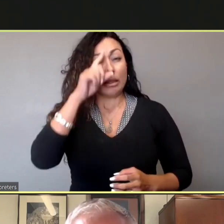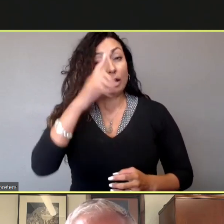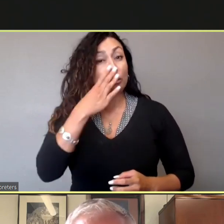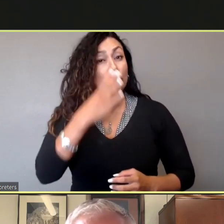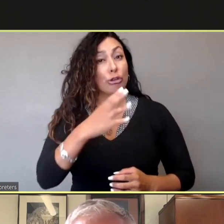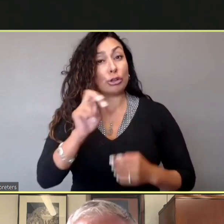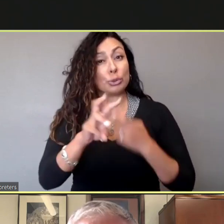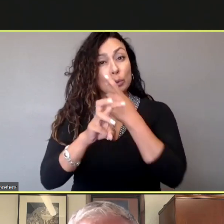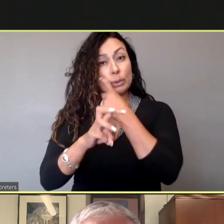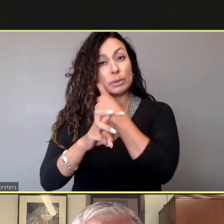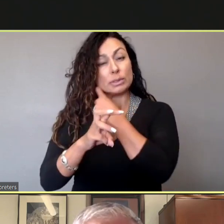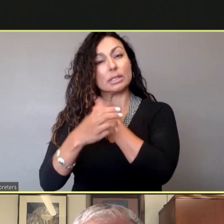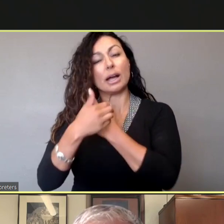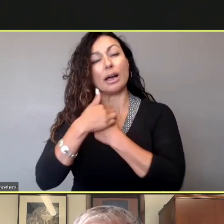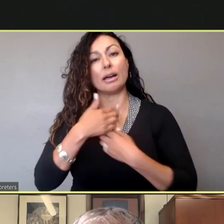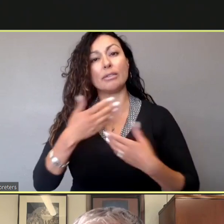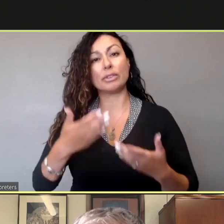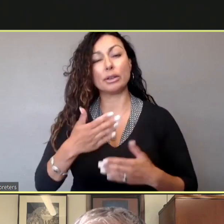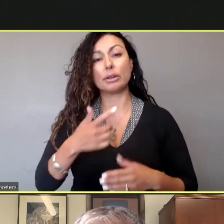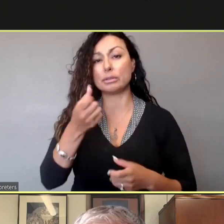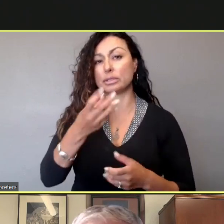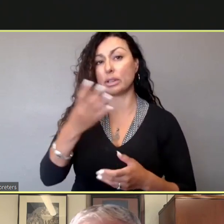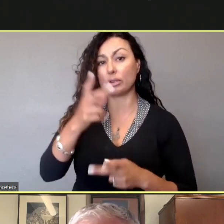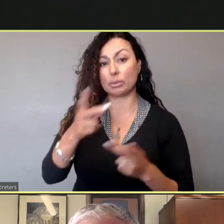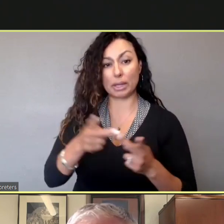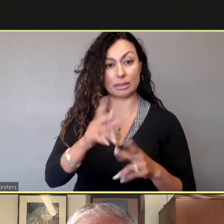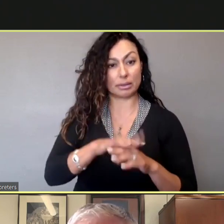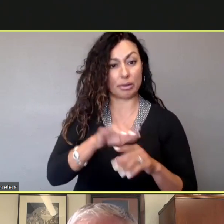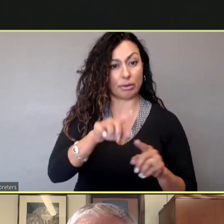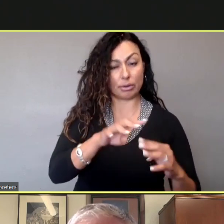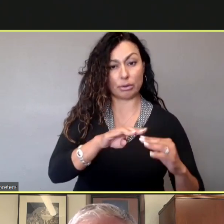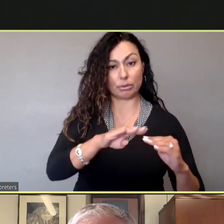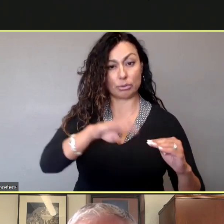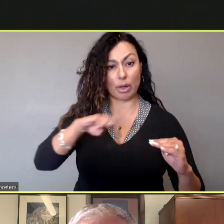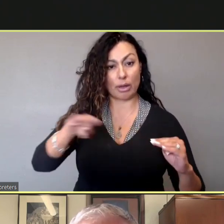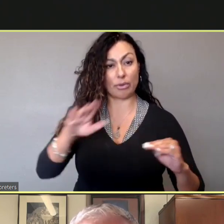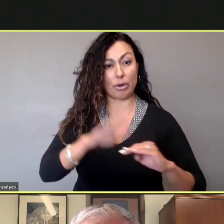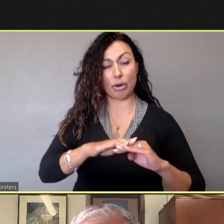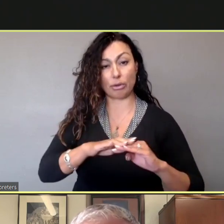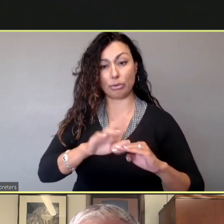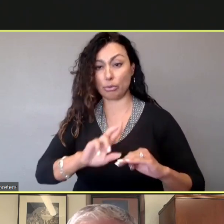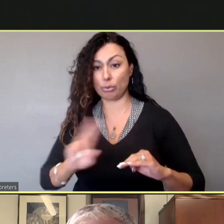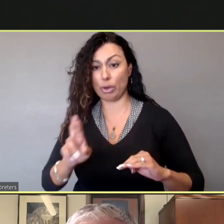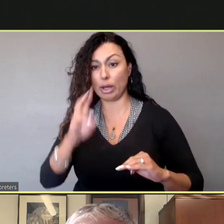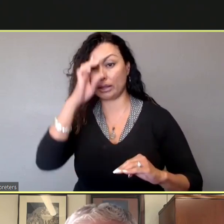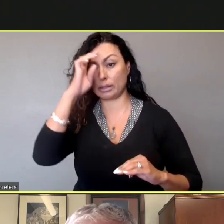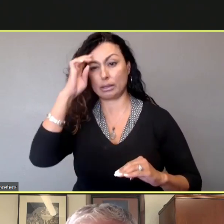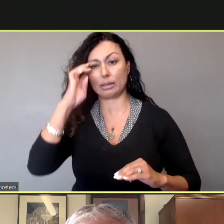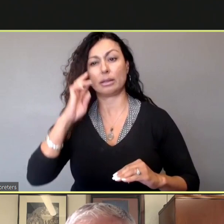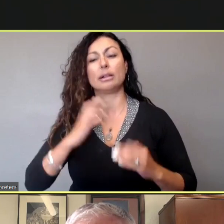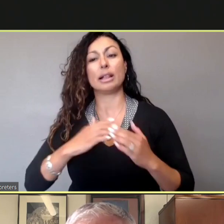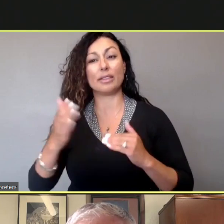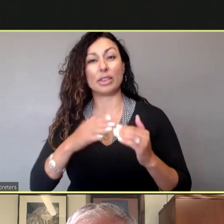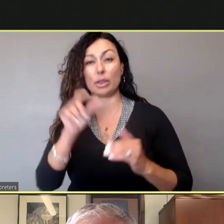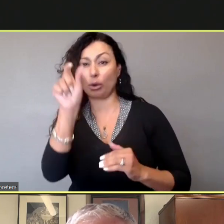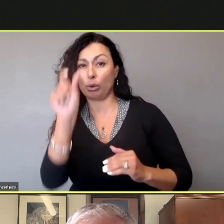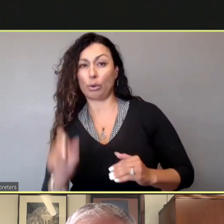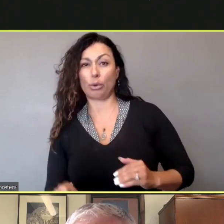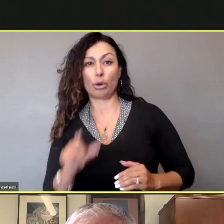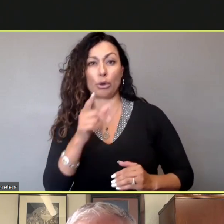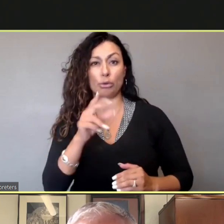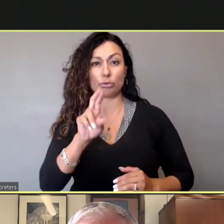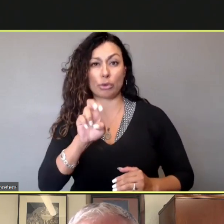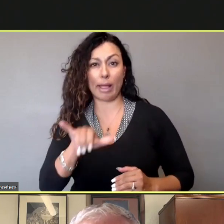news here in a number of places on this graph. To the extreme right, even though it's in the gray area, you can see